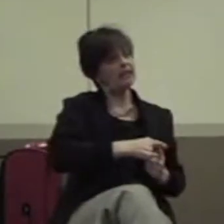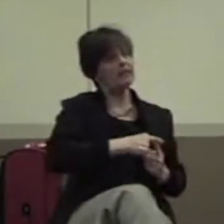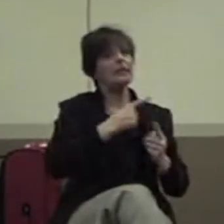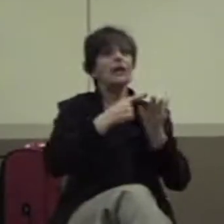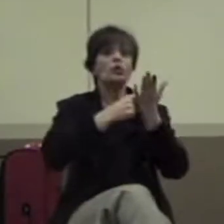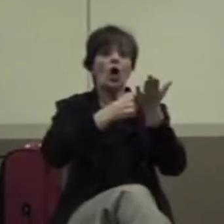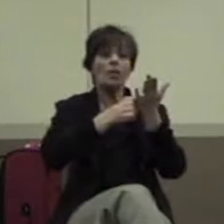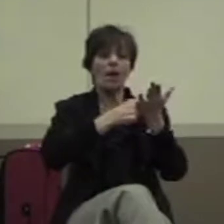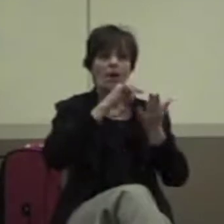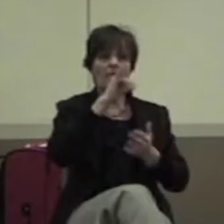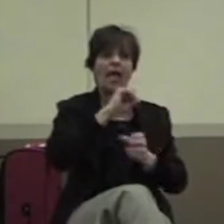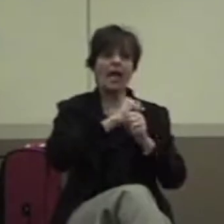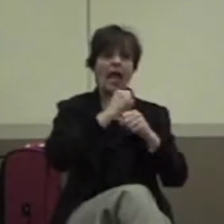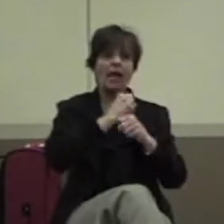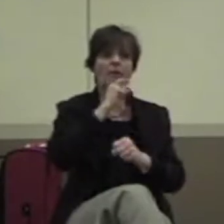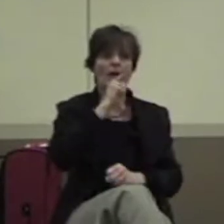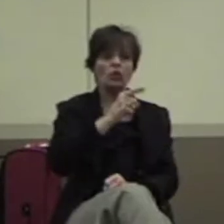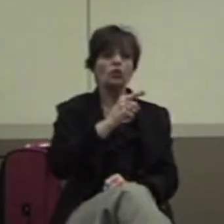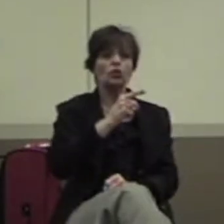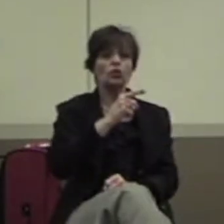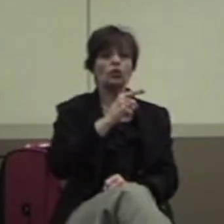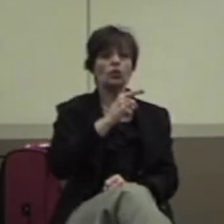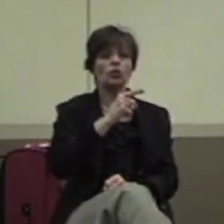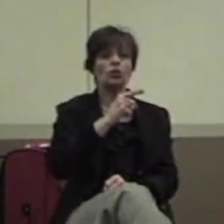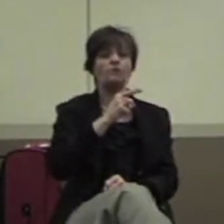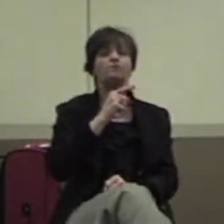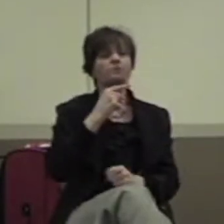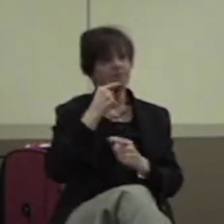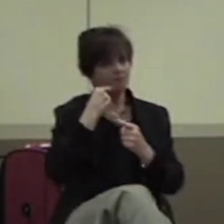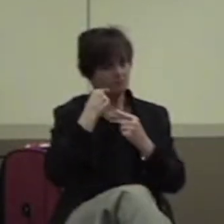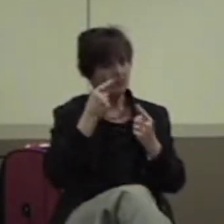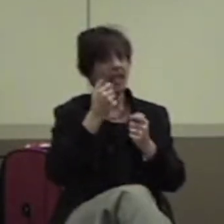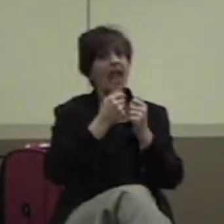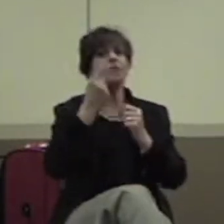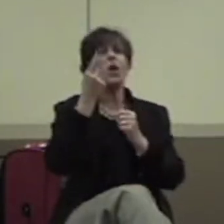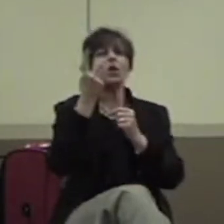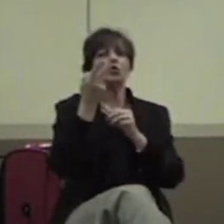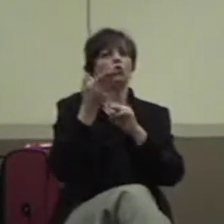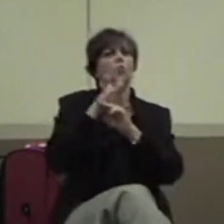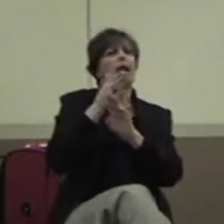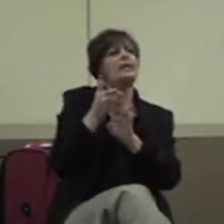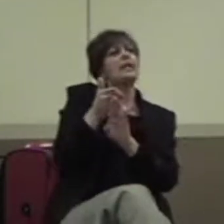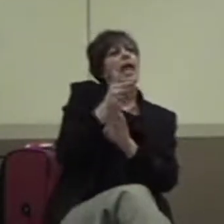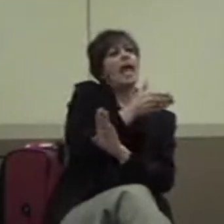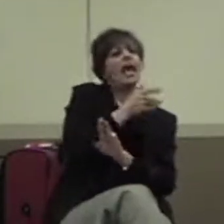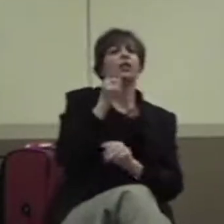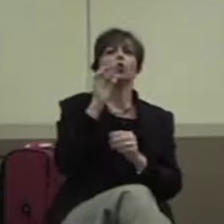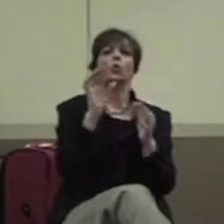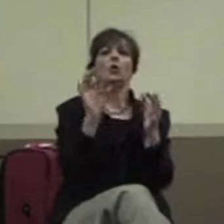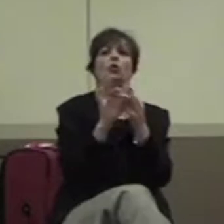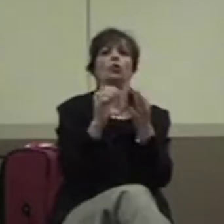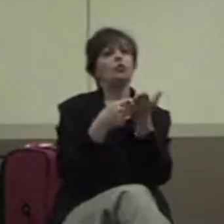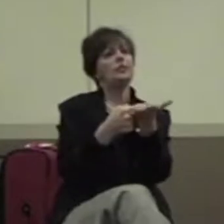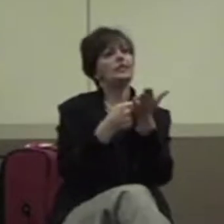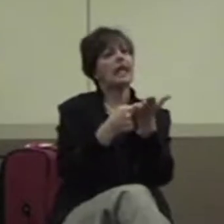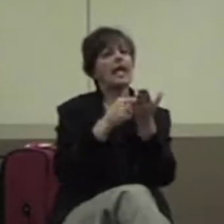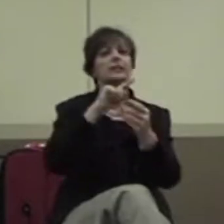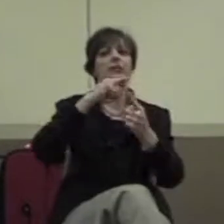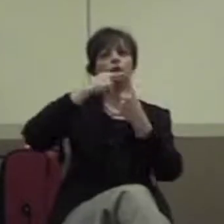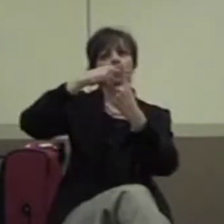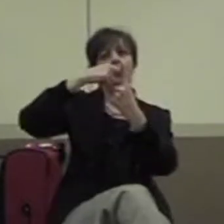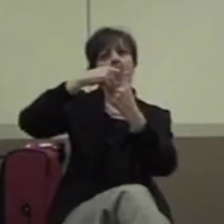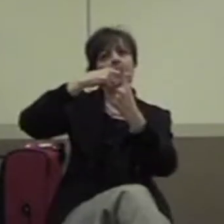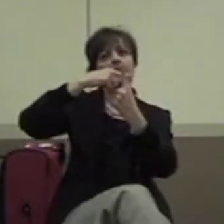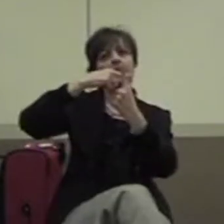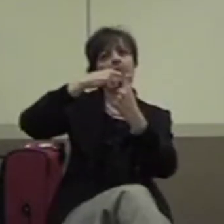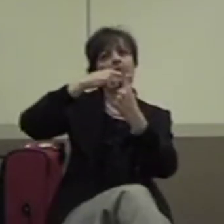and talk about that. Be sure and tell everybody 2 days ahead of time that you're going to talk about the strengths.